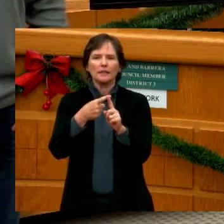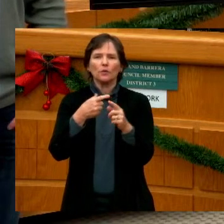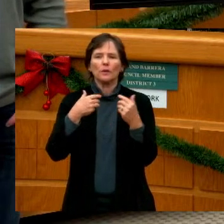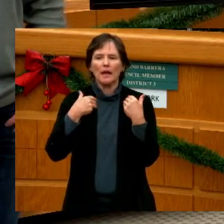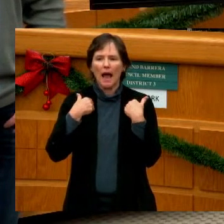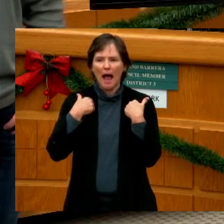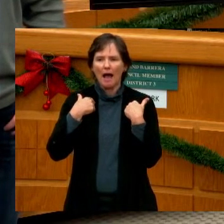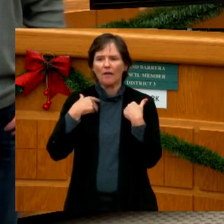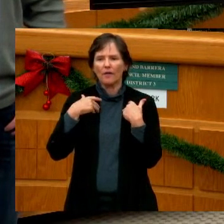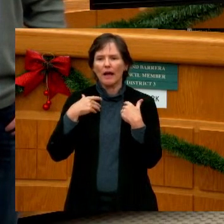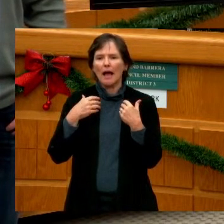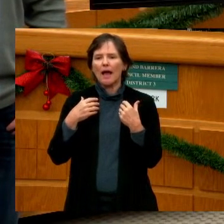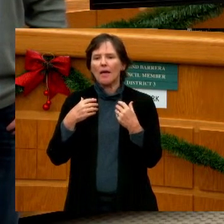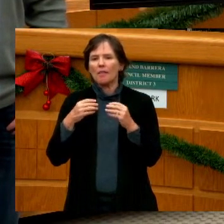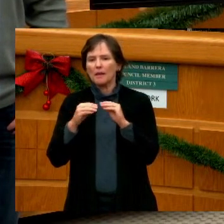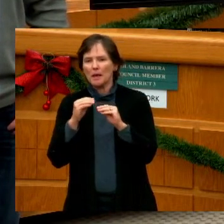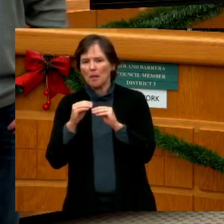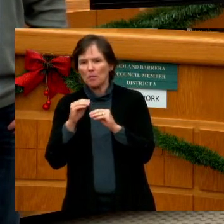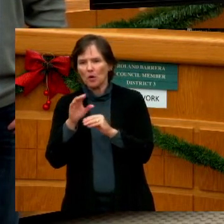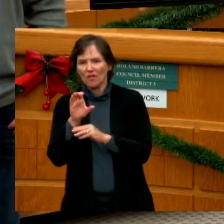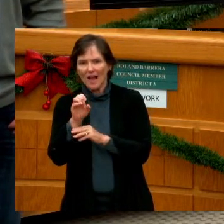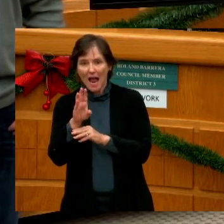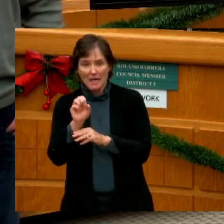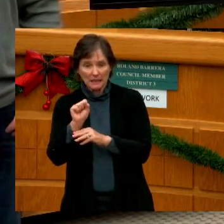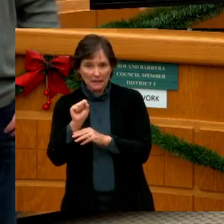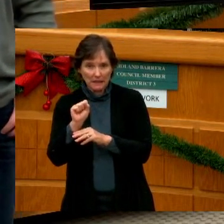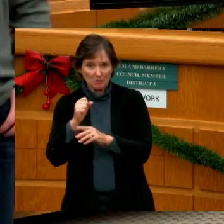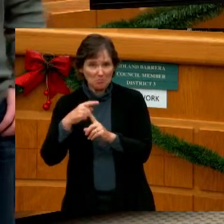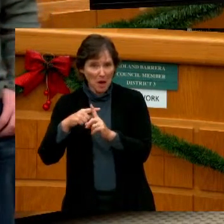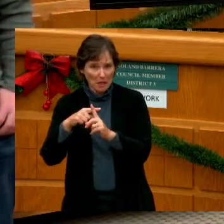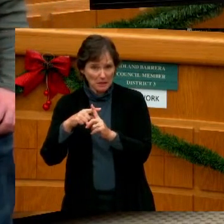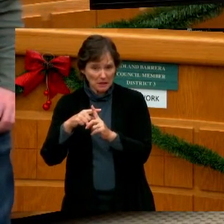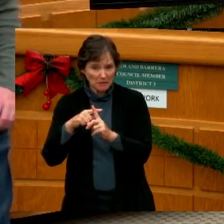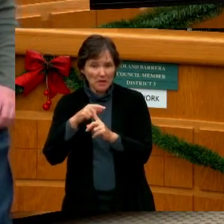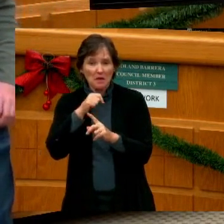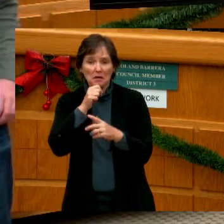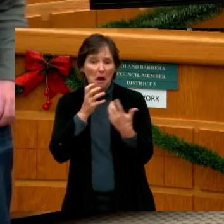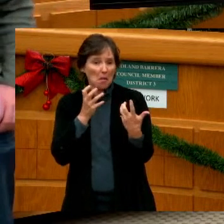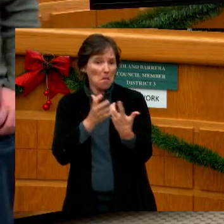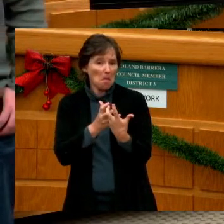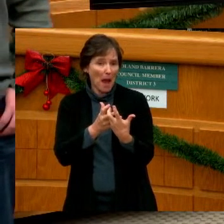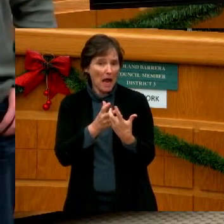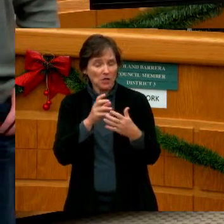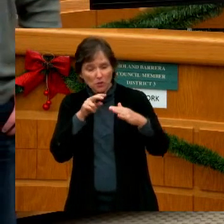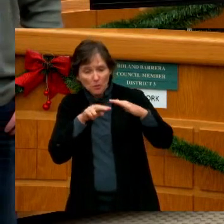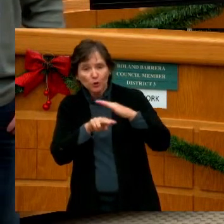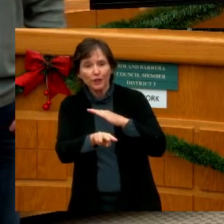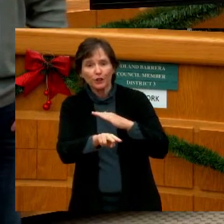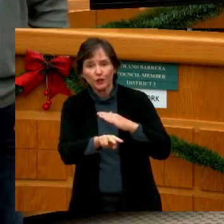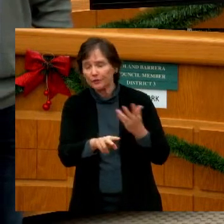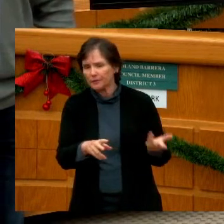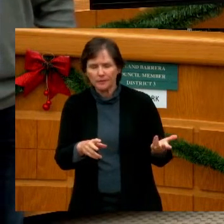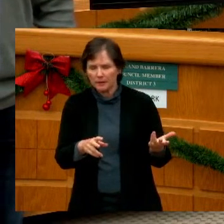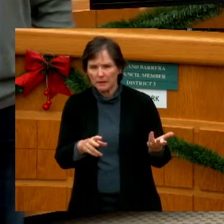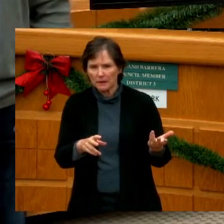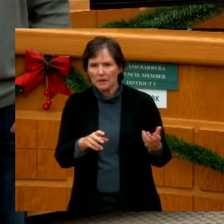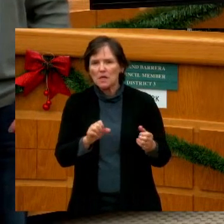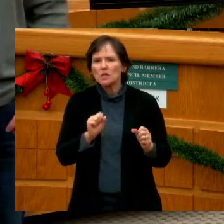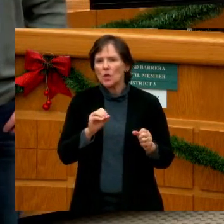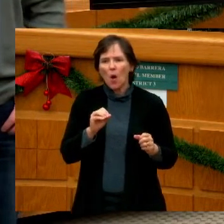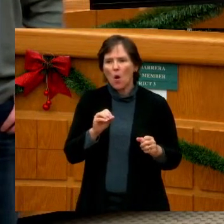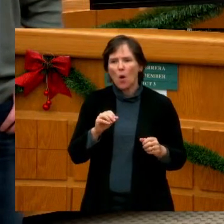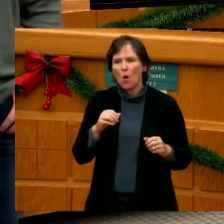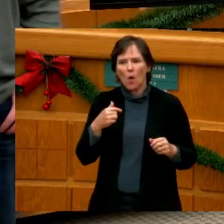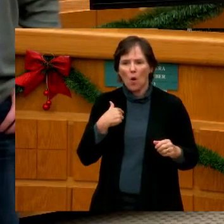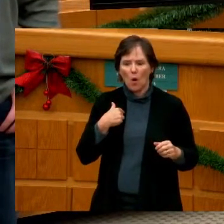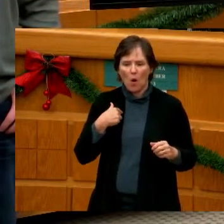of new cases that is, just clearly not matching the model anymore. But so far, I'm actually surprised how closely the